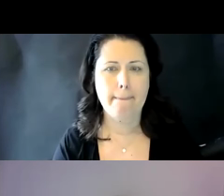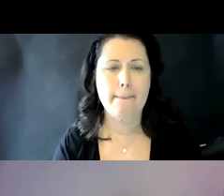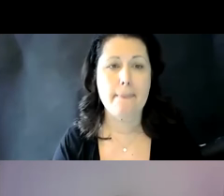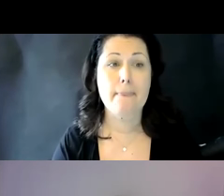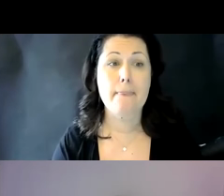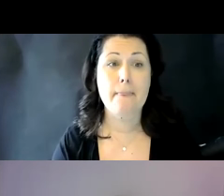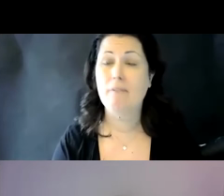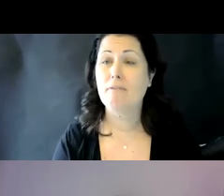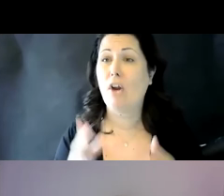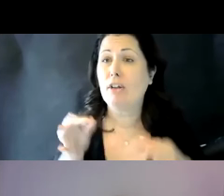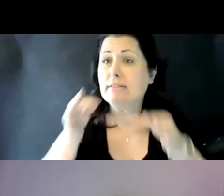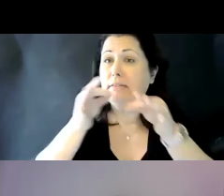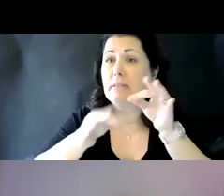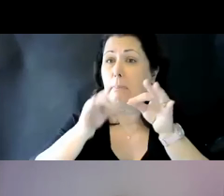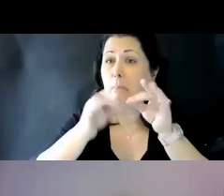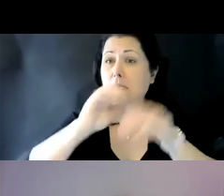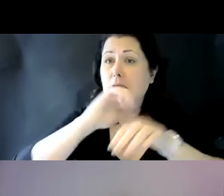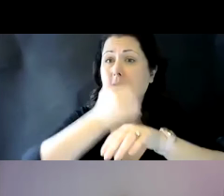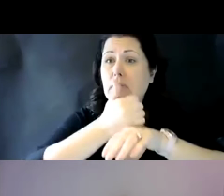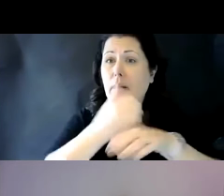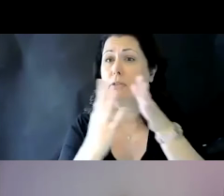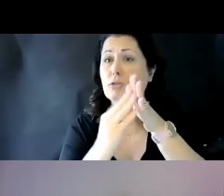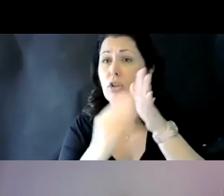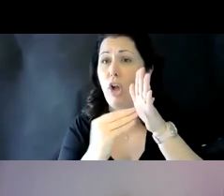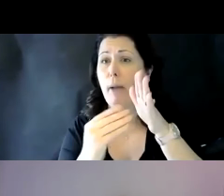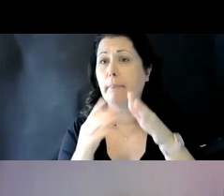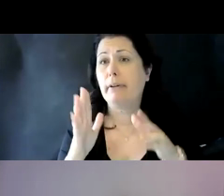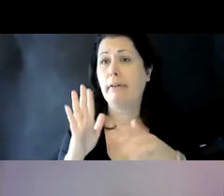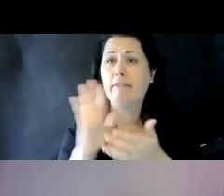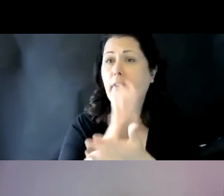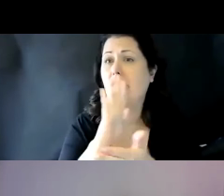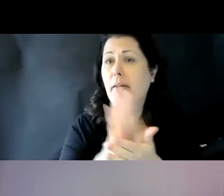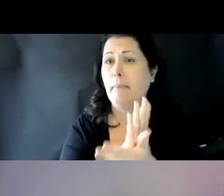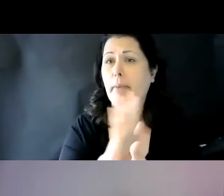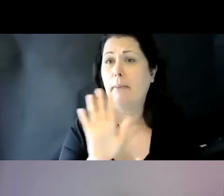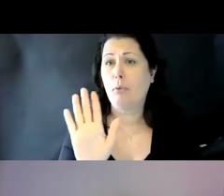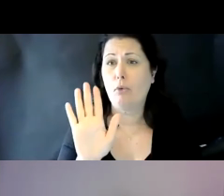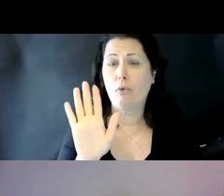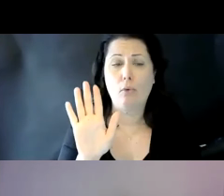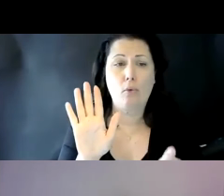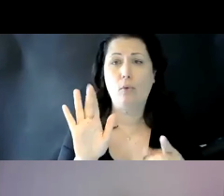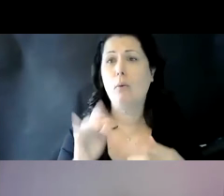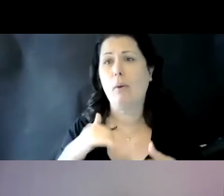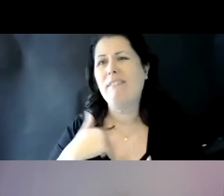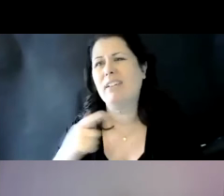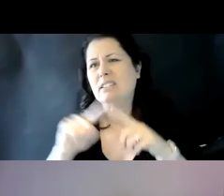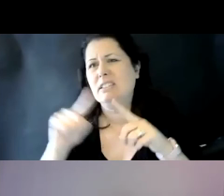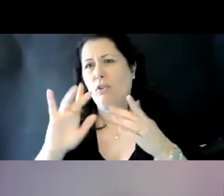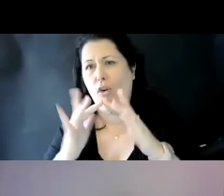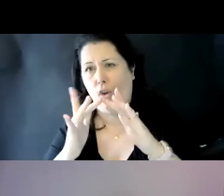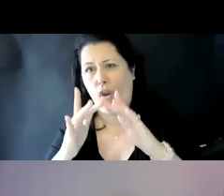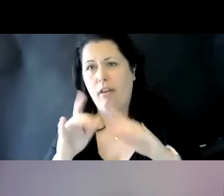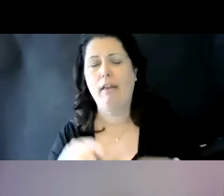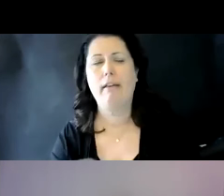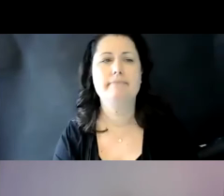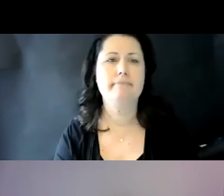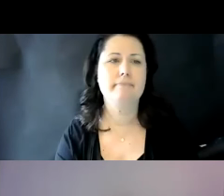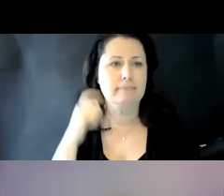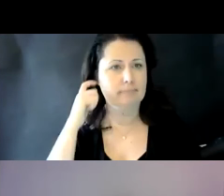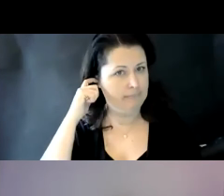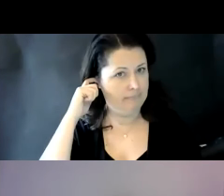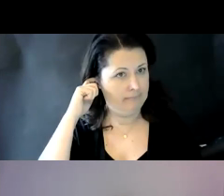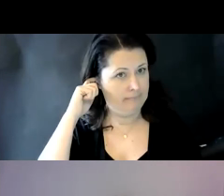very simplistically. This is a copy of the paper version. So we do also have online versions. And the idea